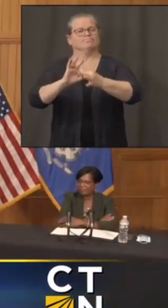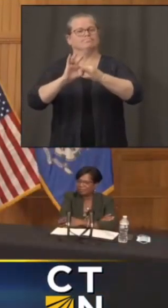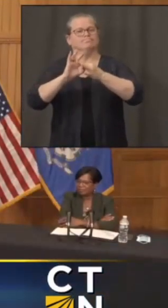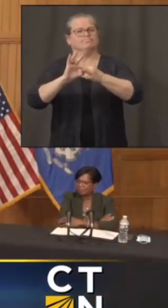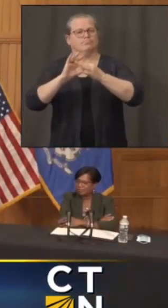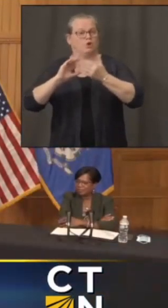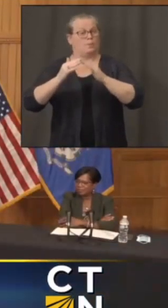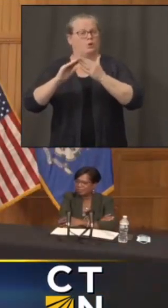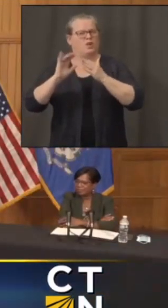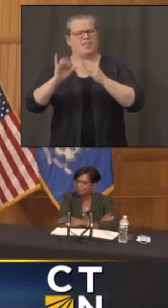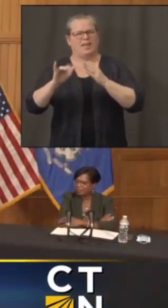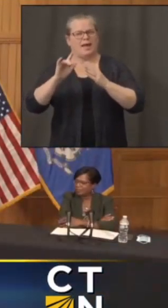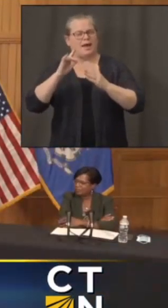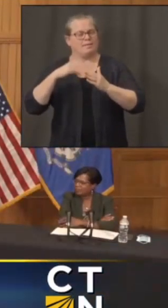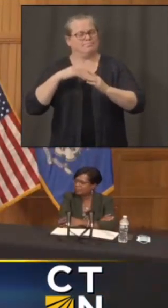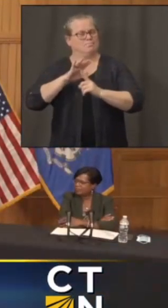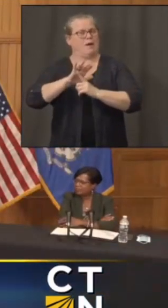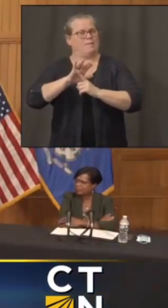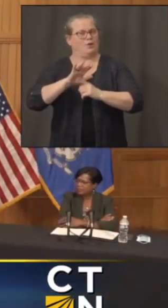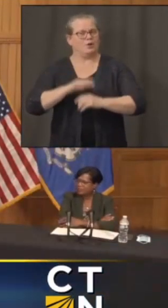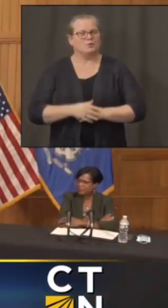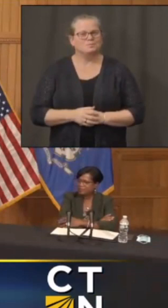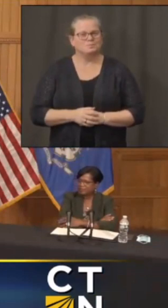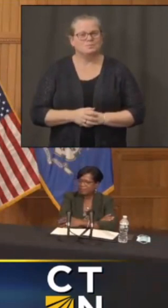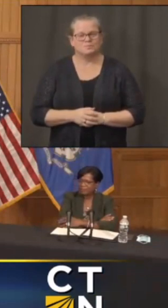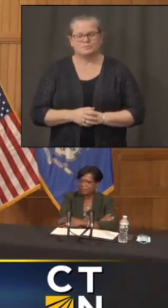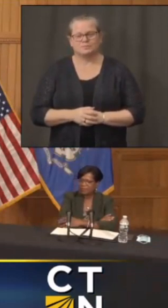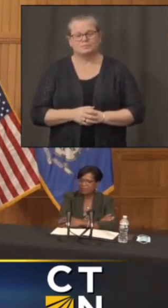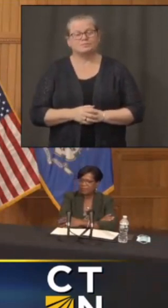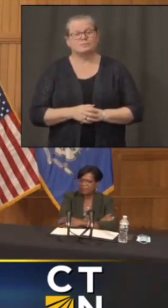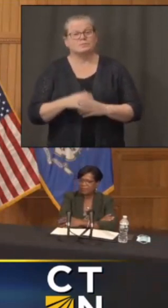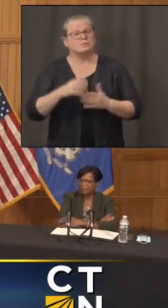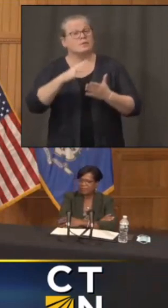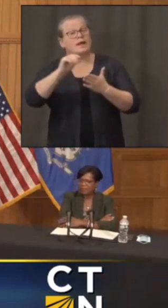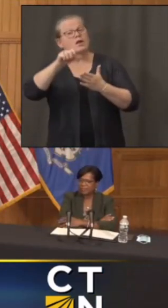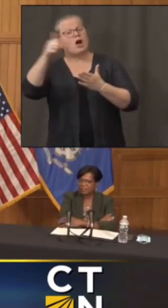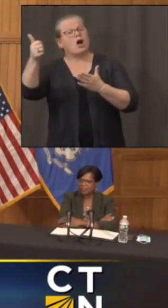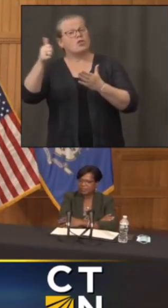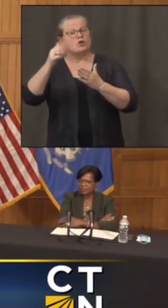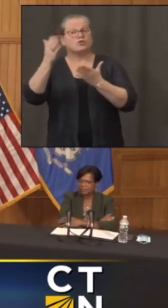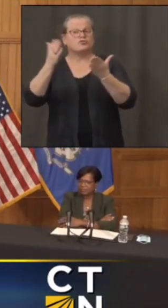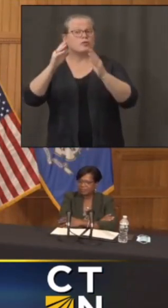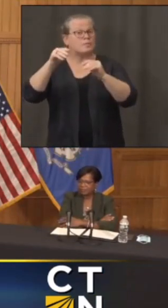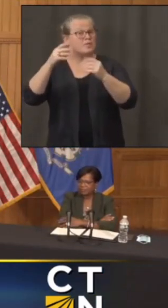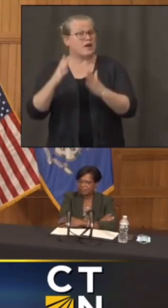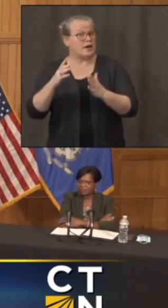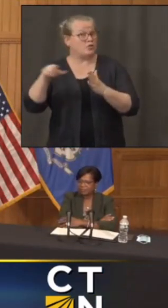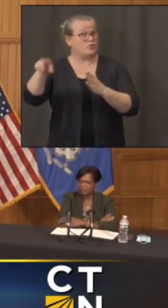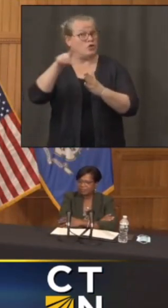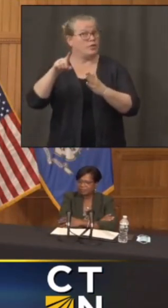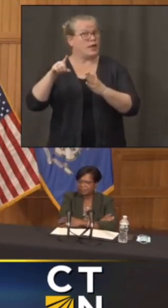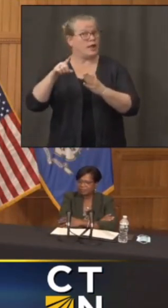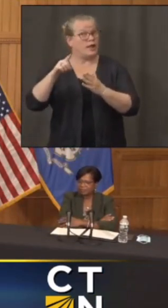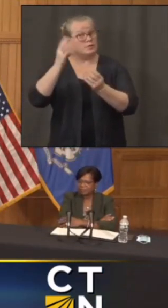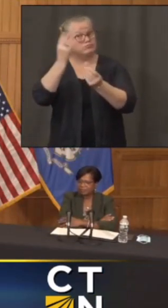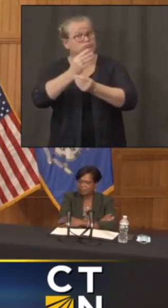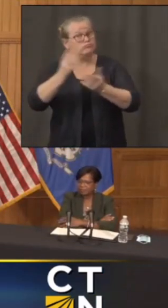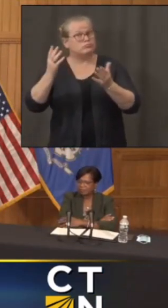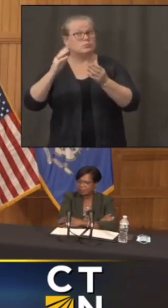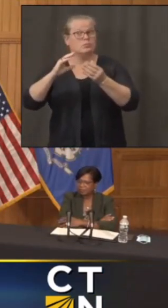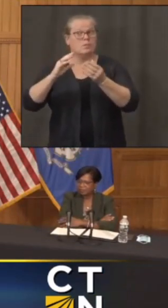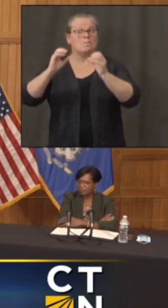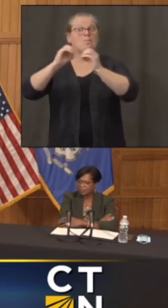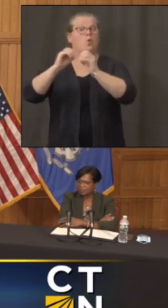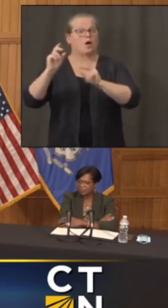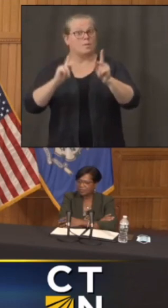And I was also going to ask about what you're hearing from service providers. Are you seeing increased demand from them, whether it be online or